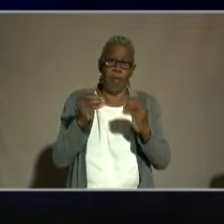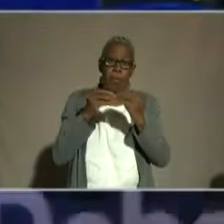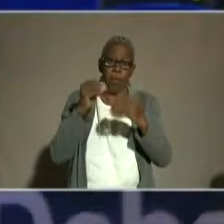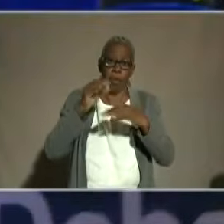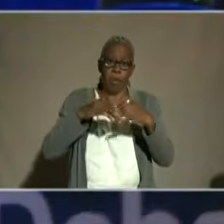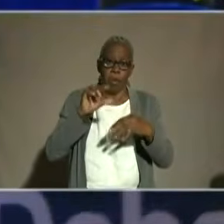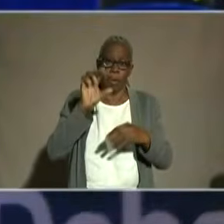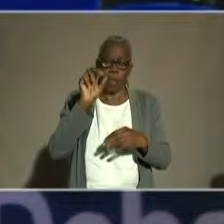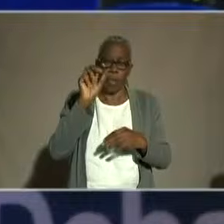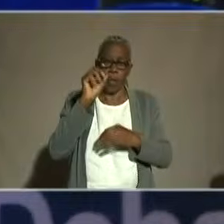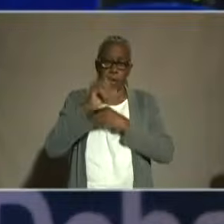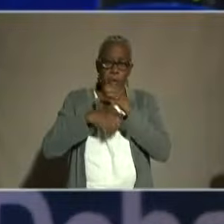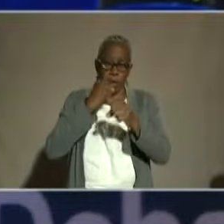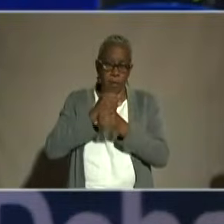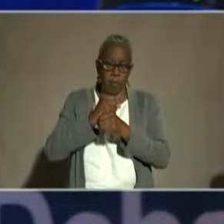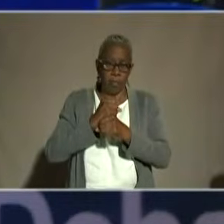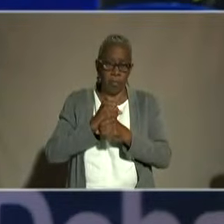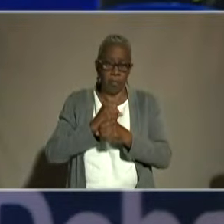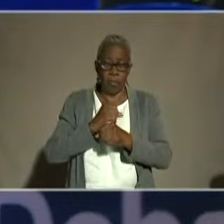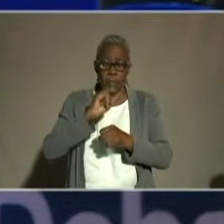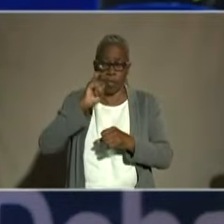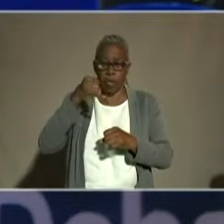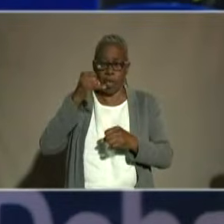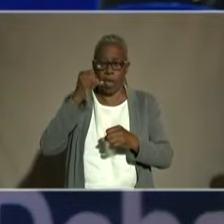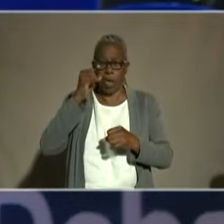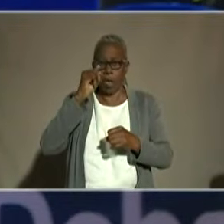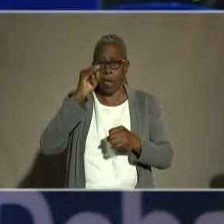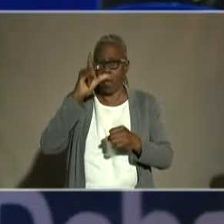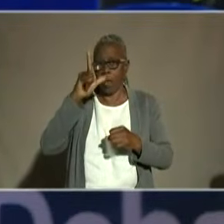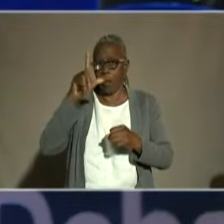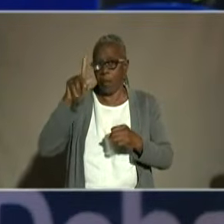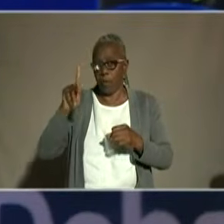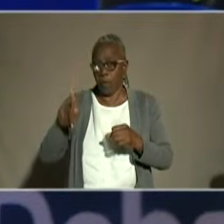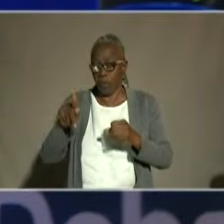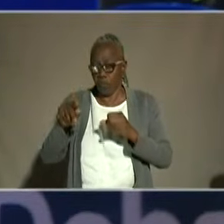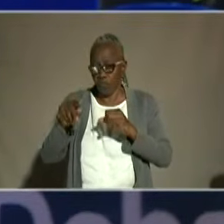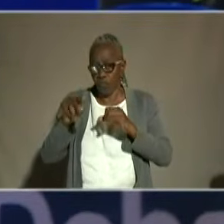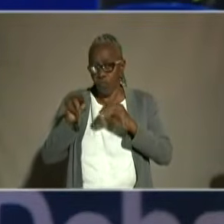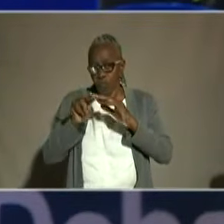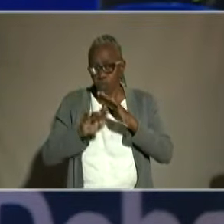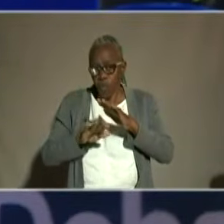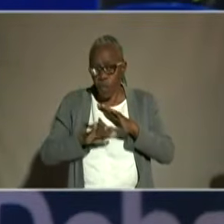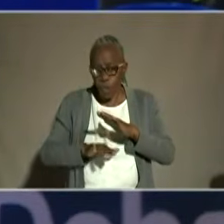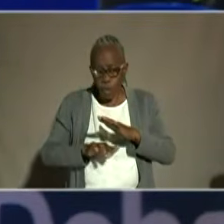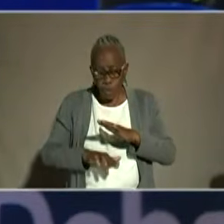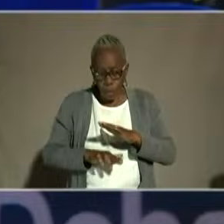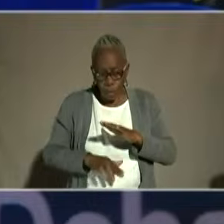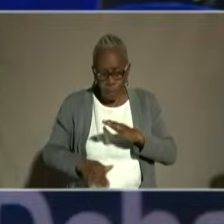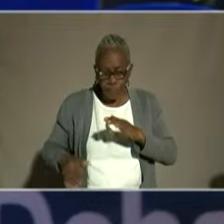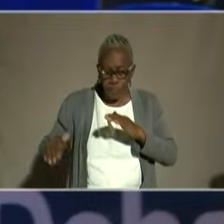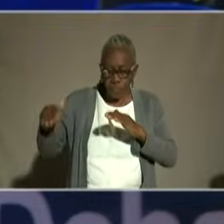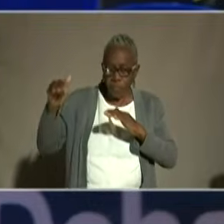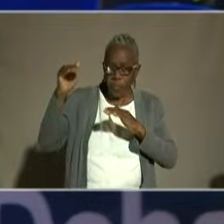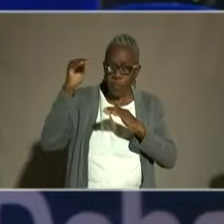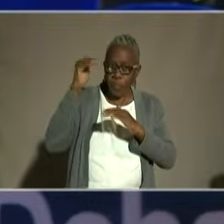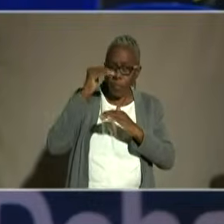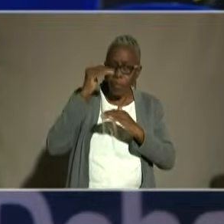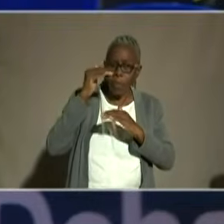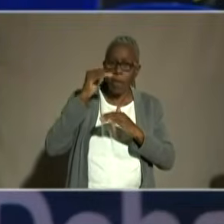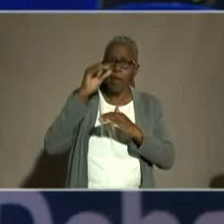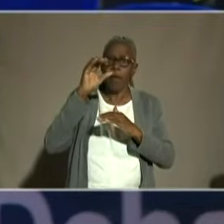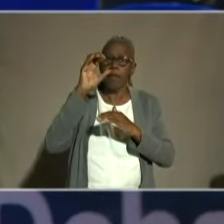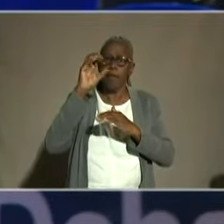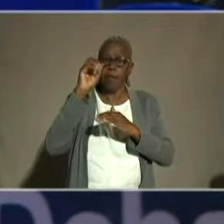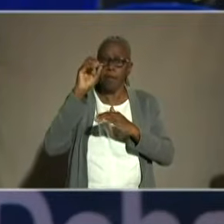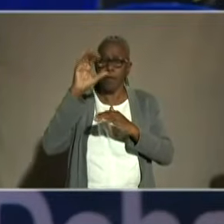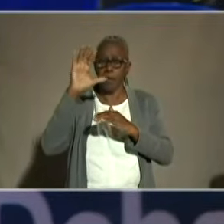Jamaica Labour Party in 3 consecutive years that have reduced murders by 55%.